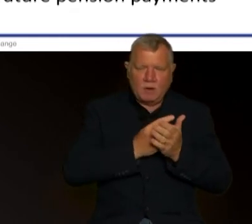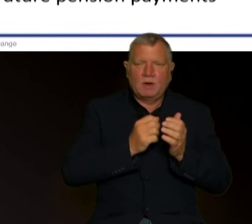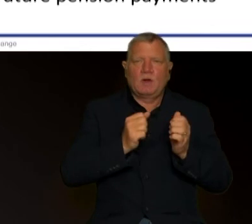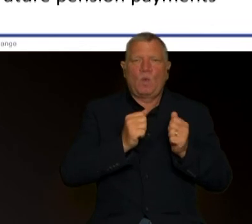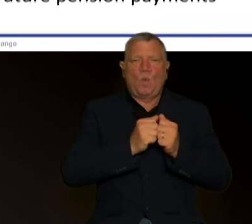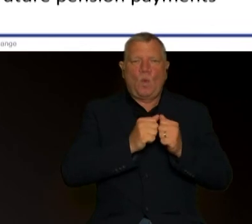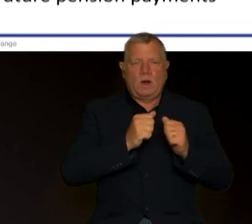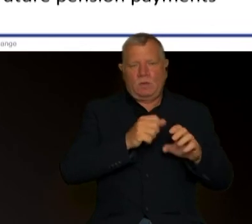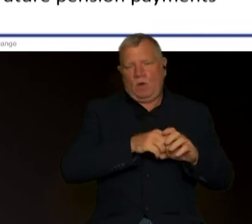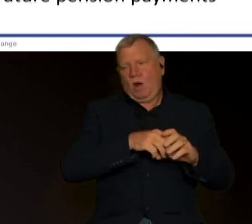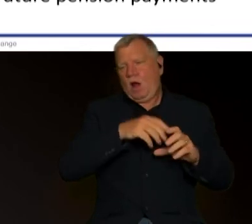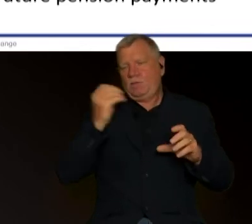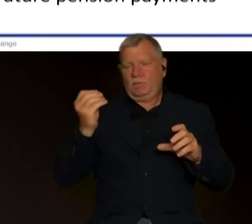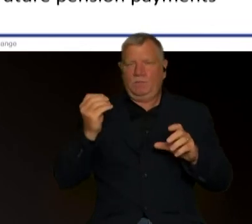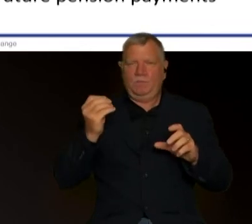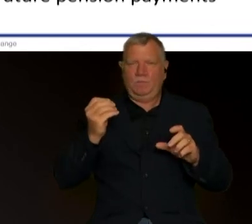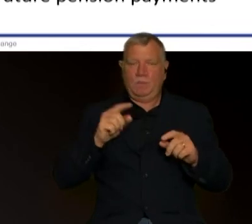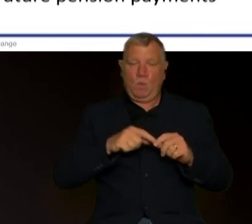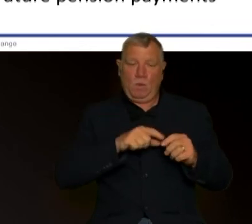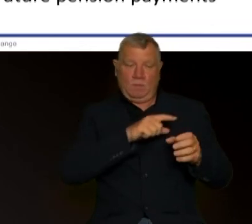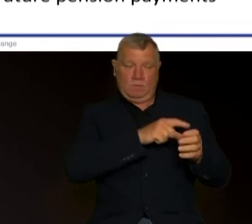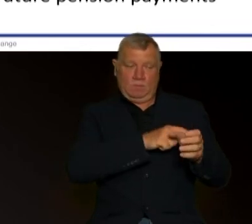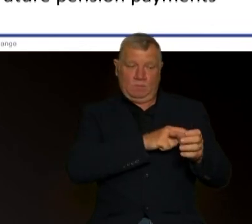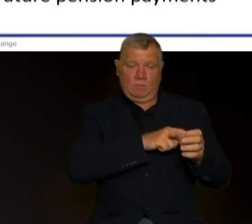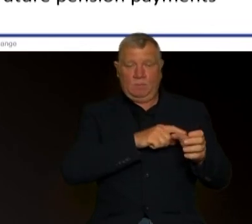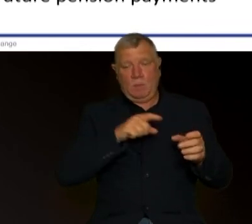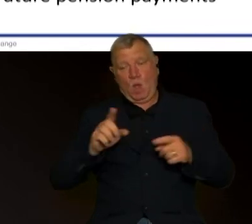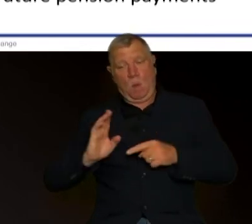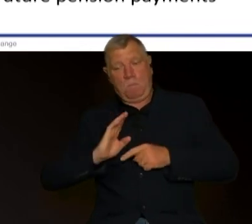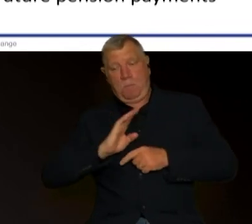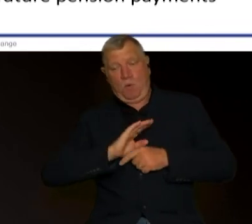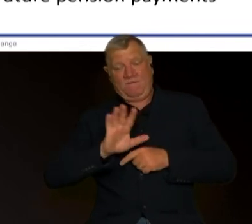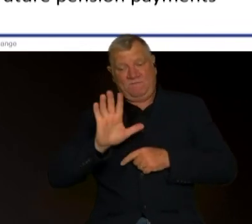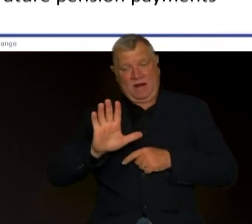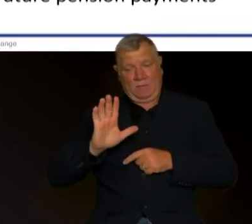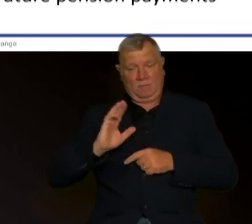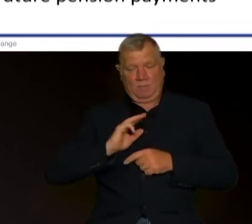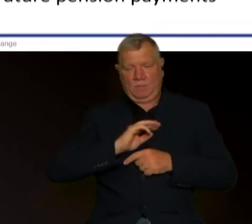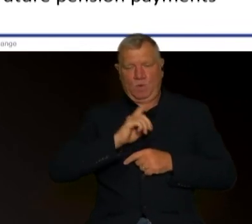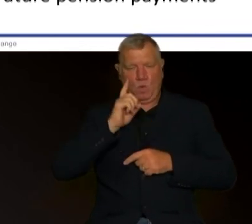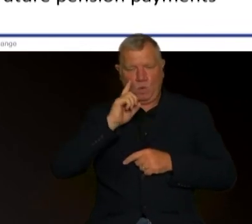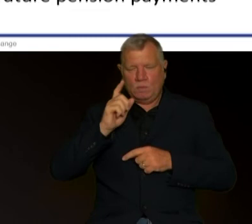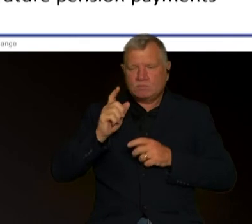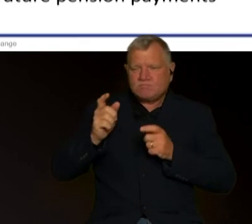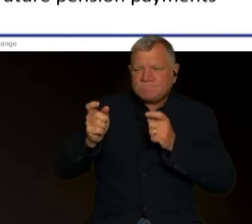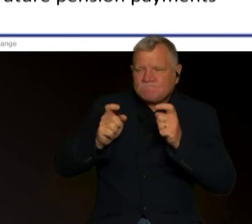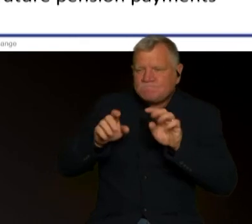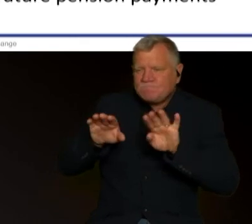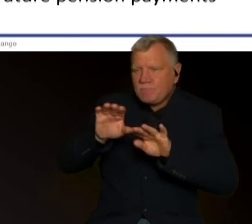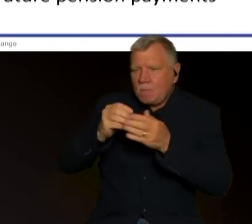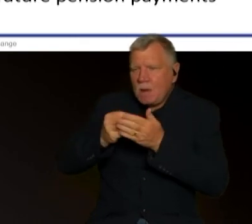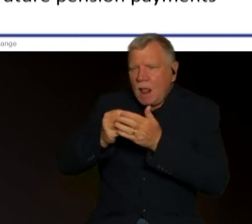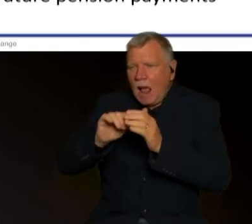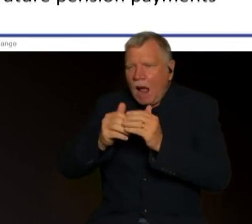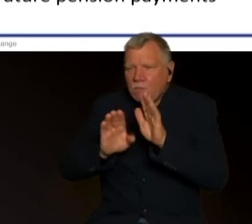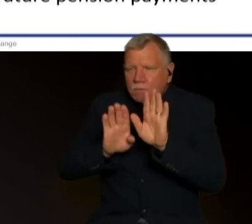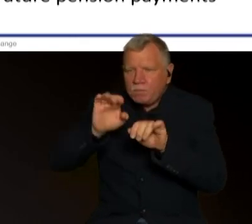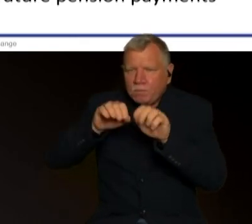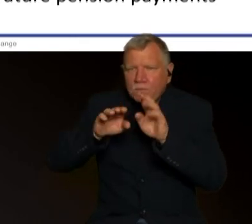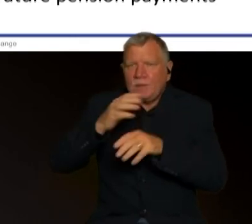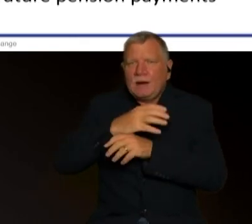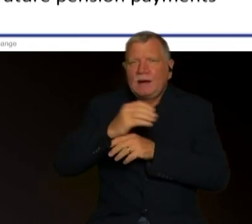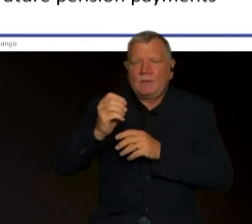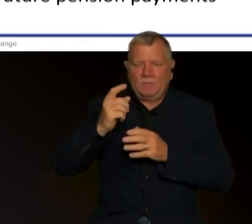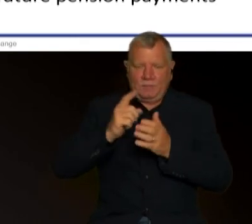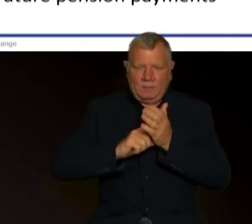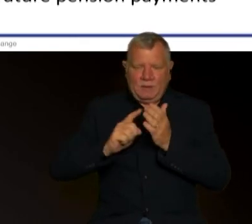requests when made. The 5-member Pension Reserve Board manages the investment of contributions made into the trust and will assist